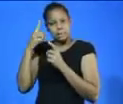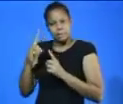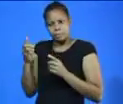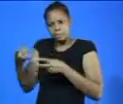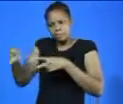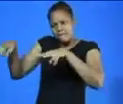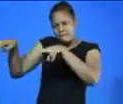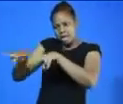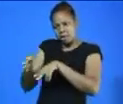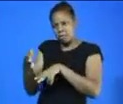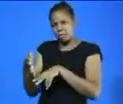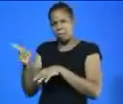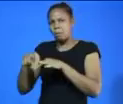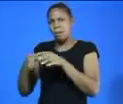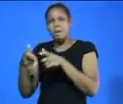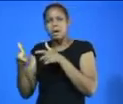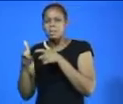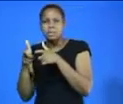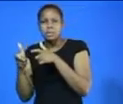couldn't handle it.